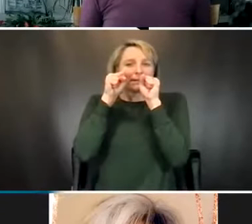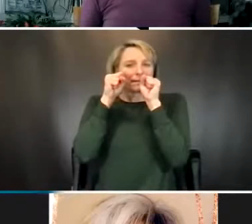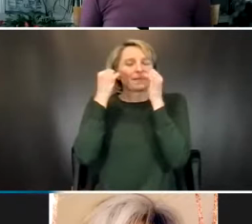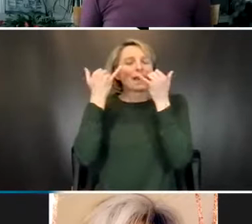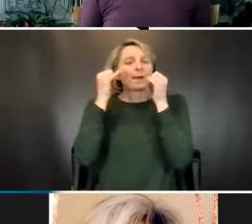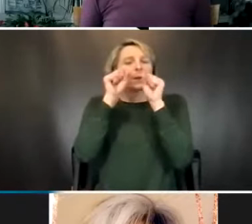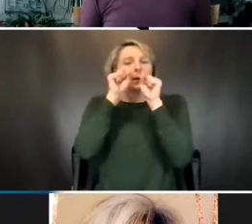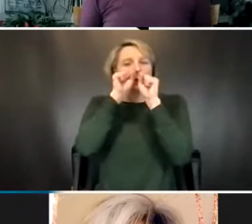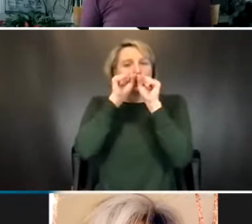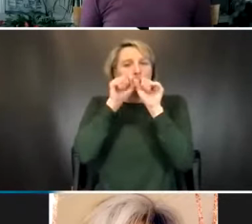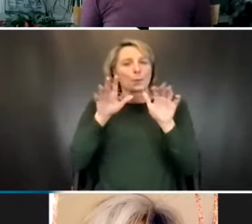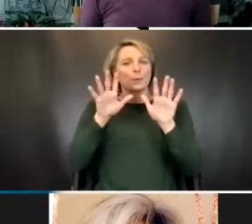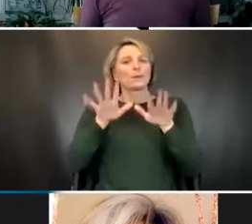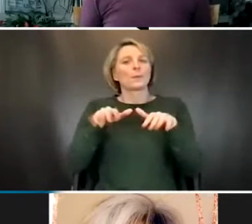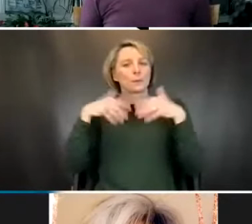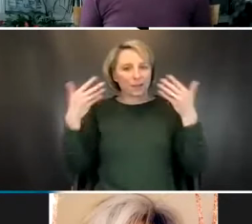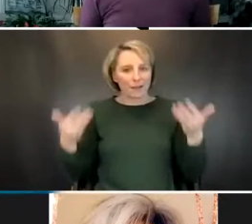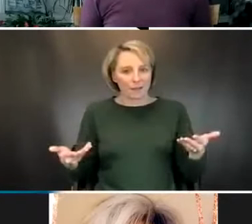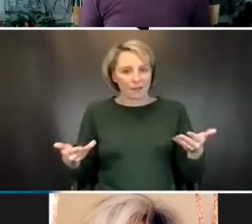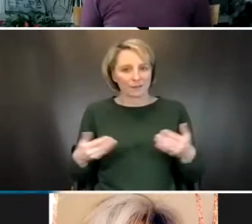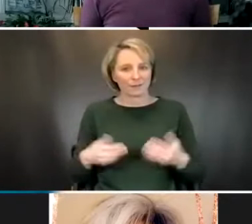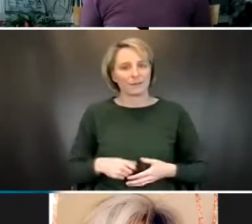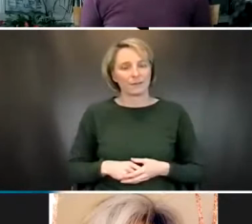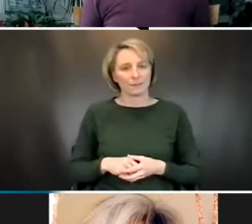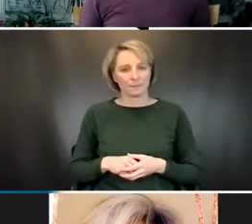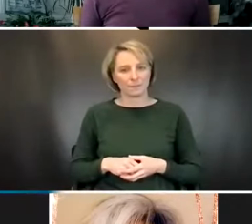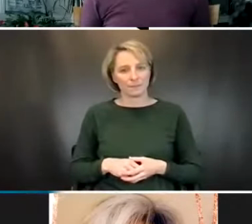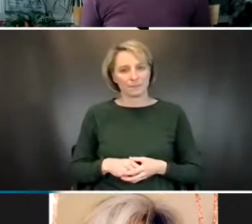And then exhale.